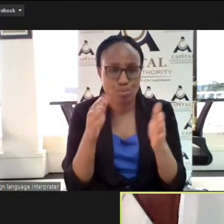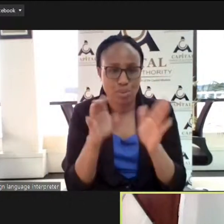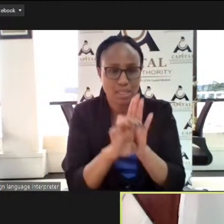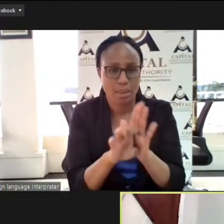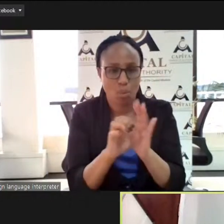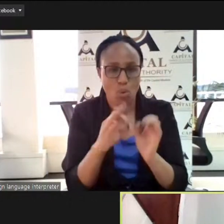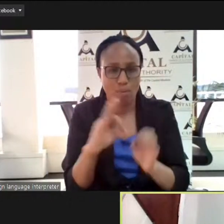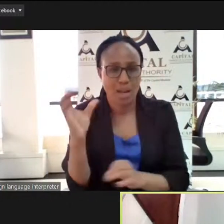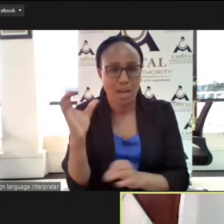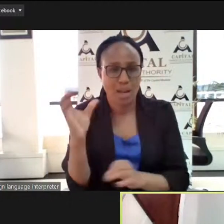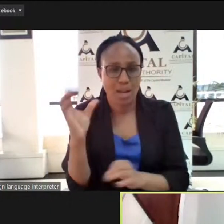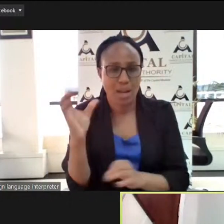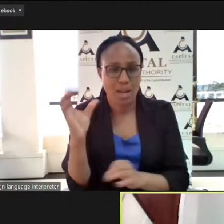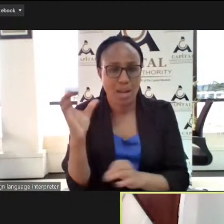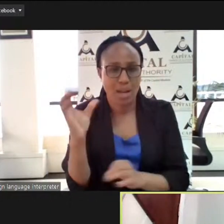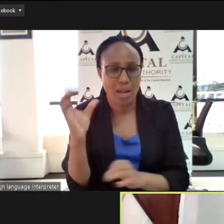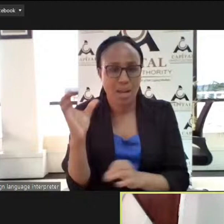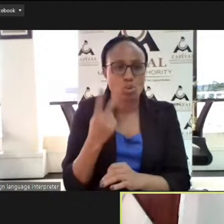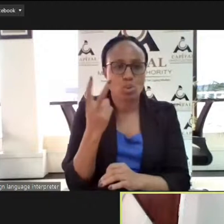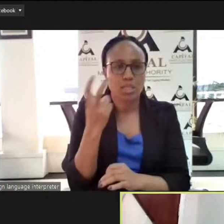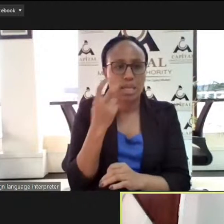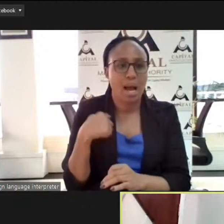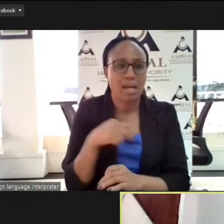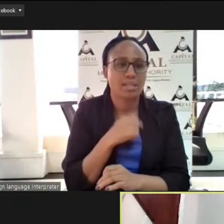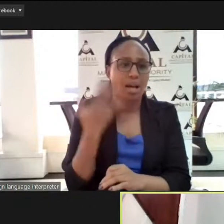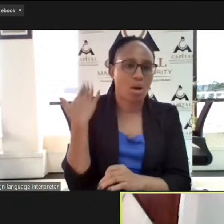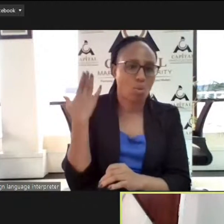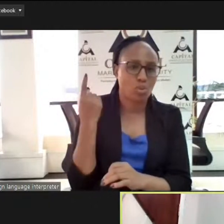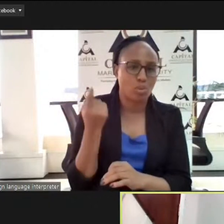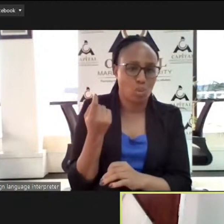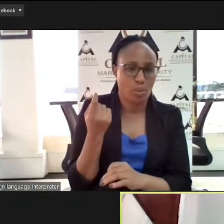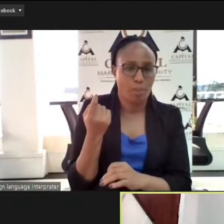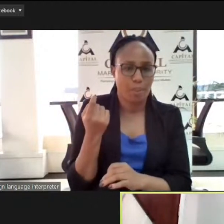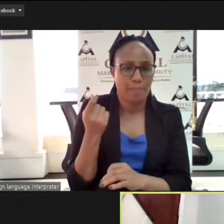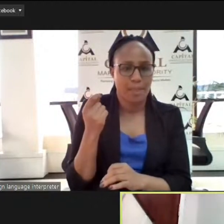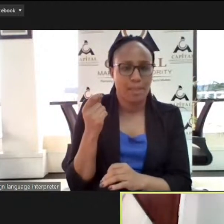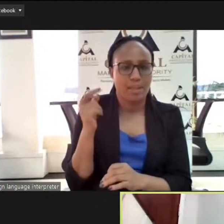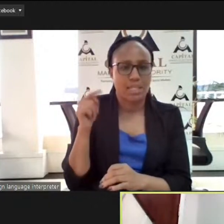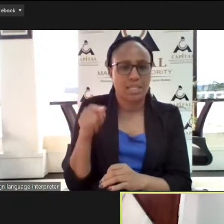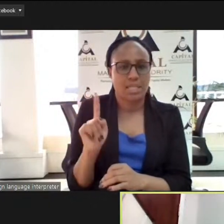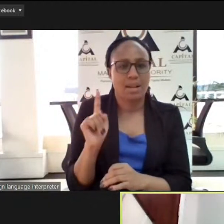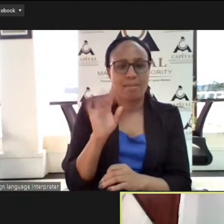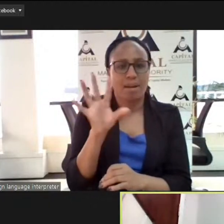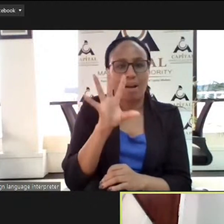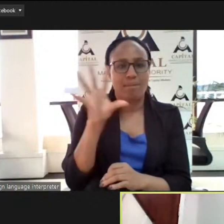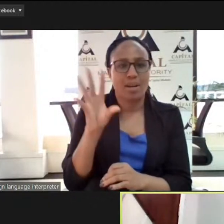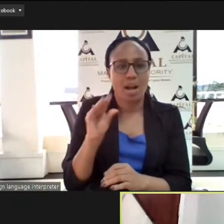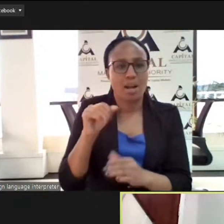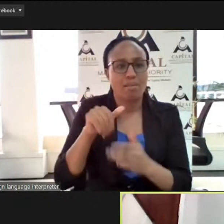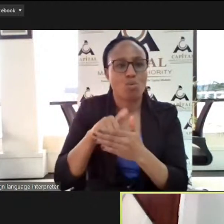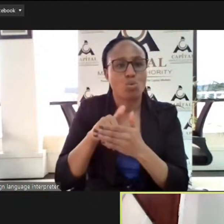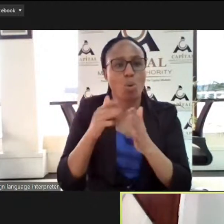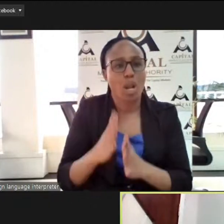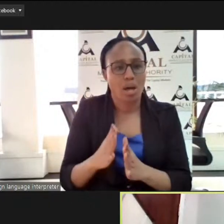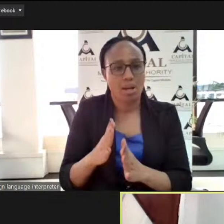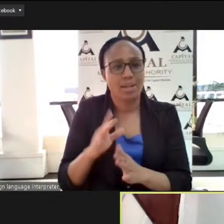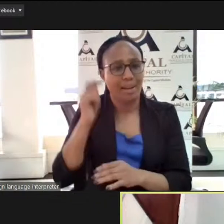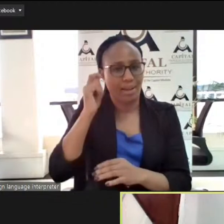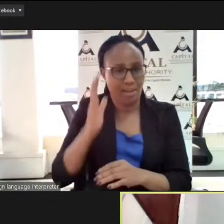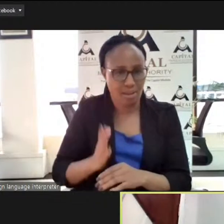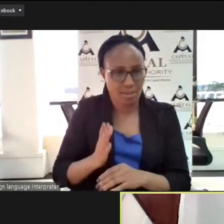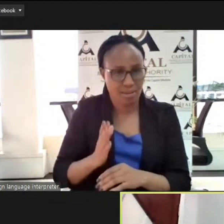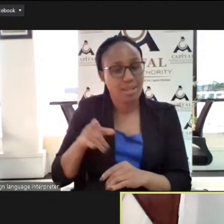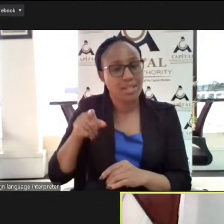client who came to see us some time back. He is an African footballer. He's Kenyan, and